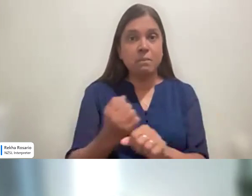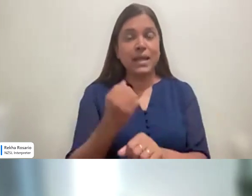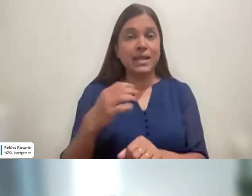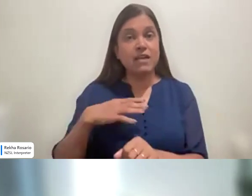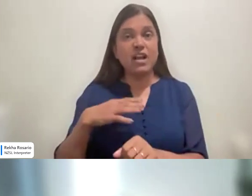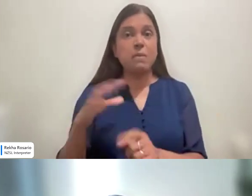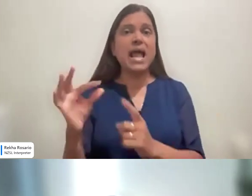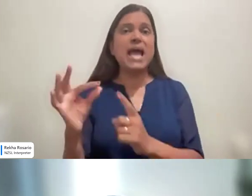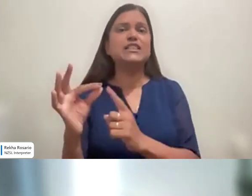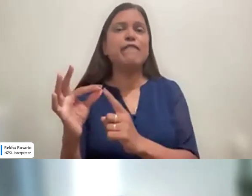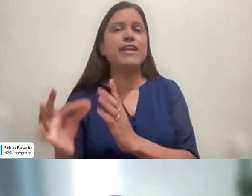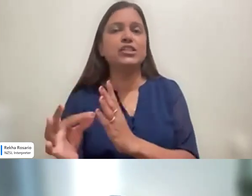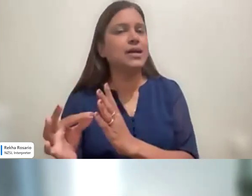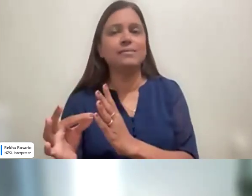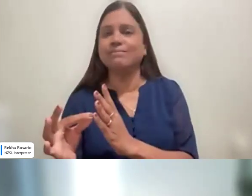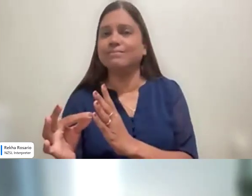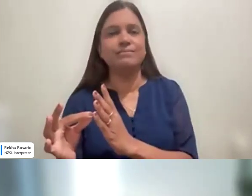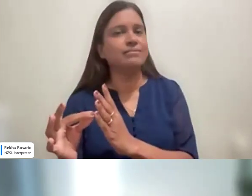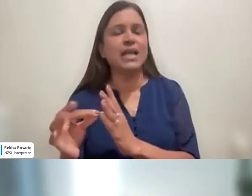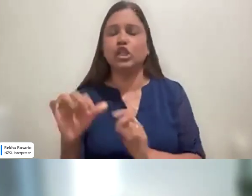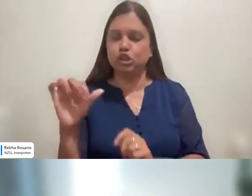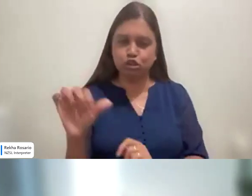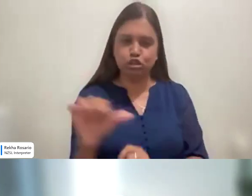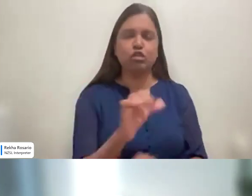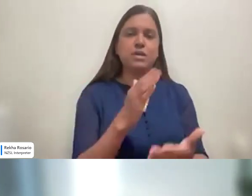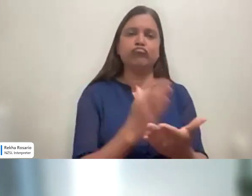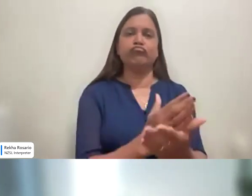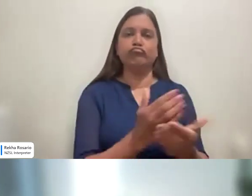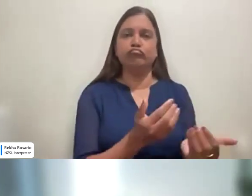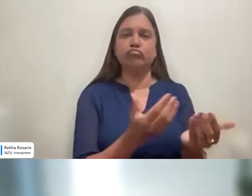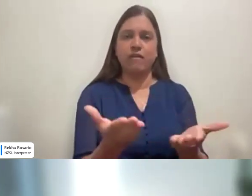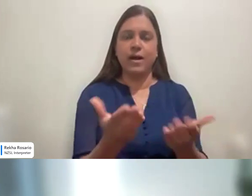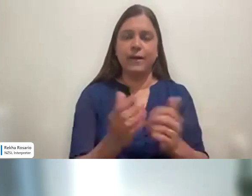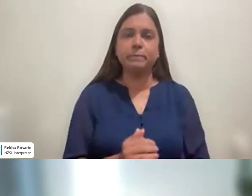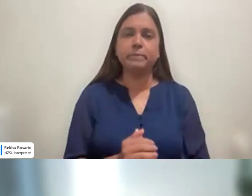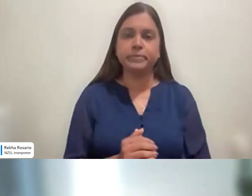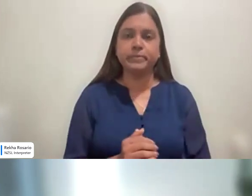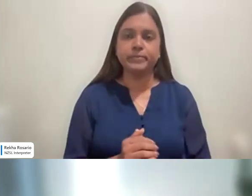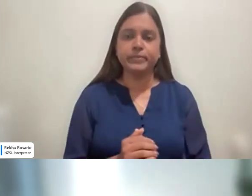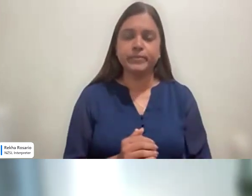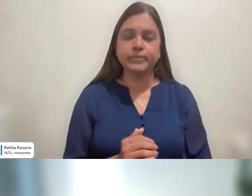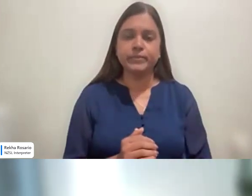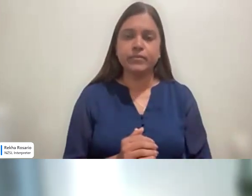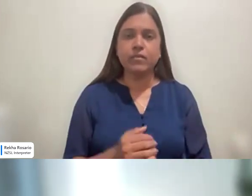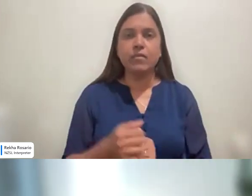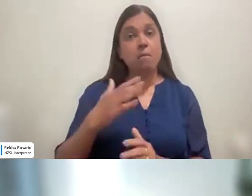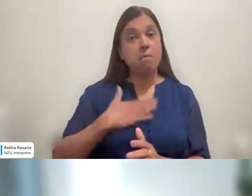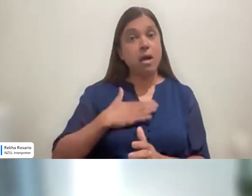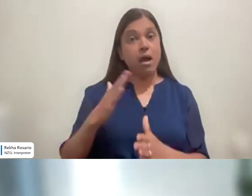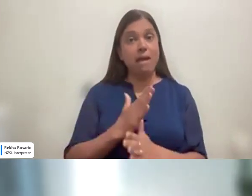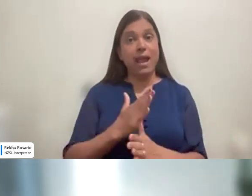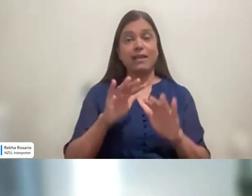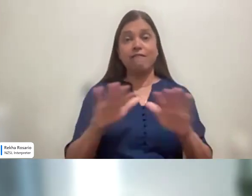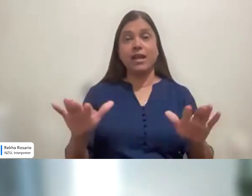features. It should be there. Then the next thing is probably because my main field of expertise